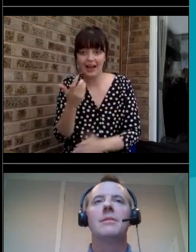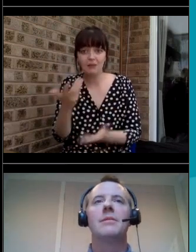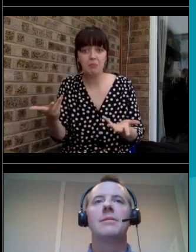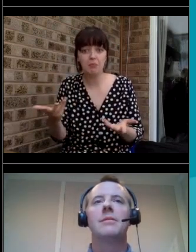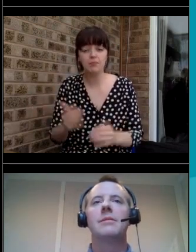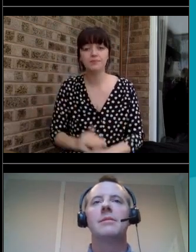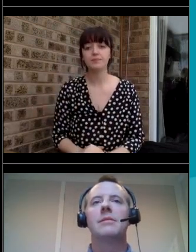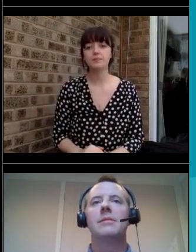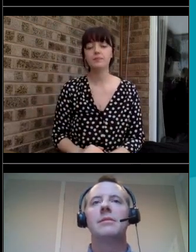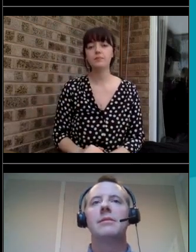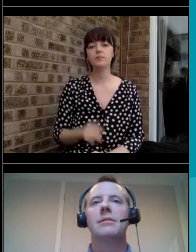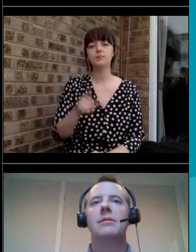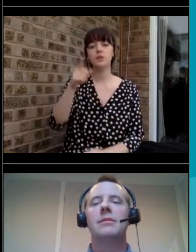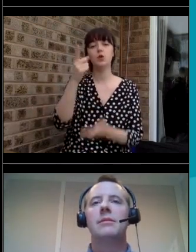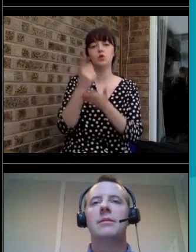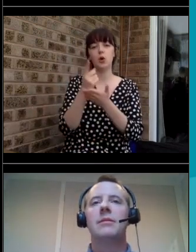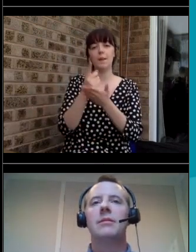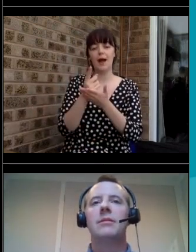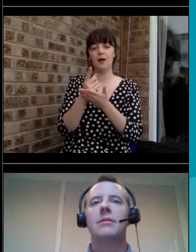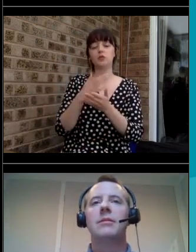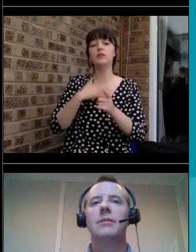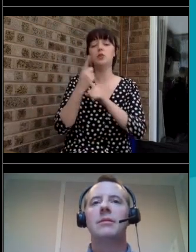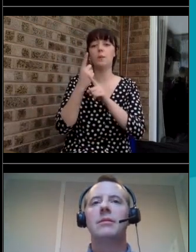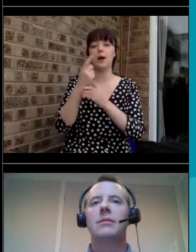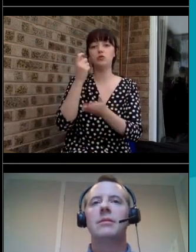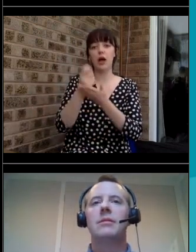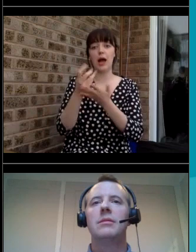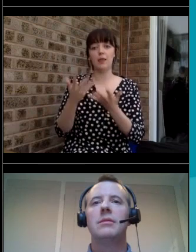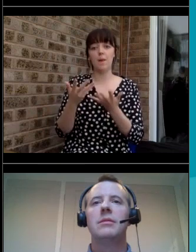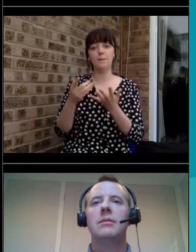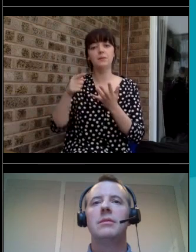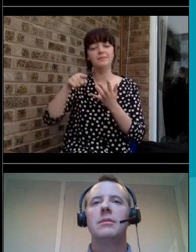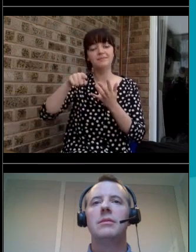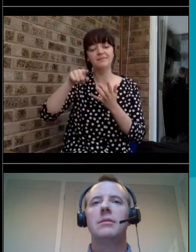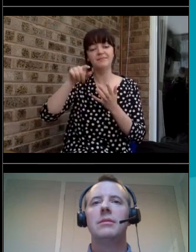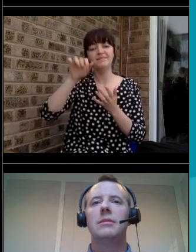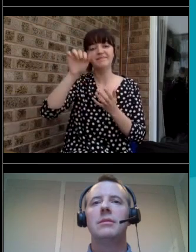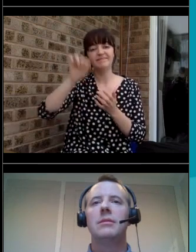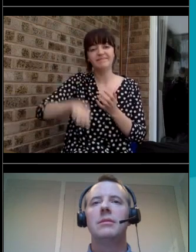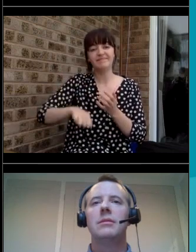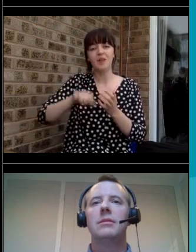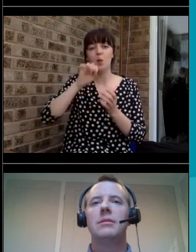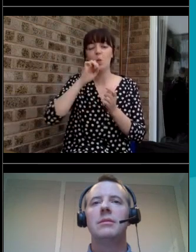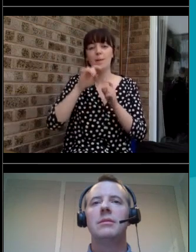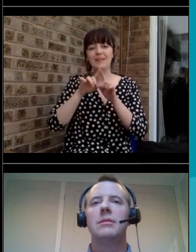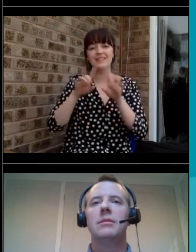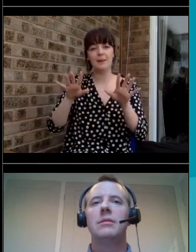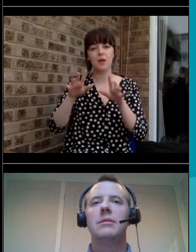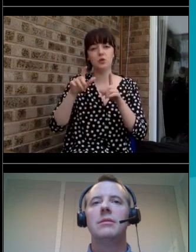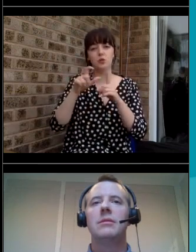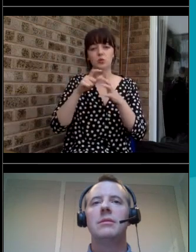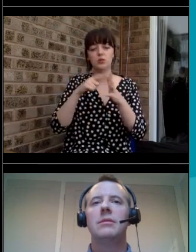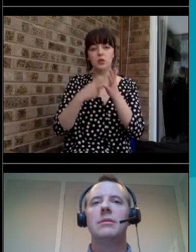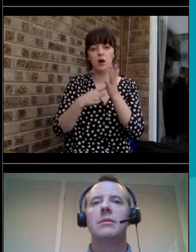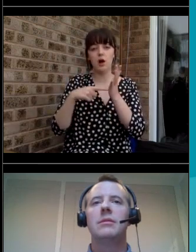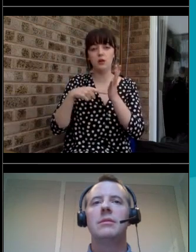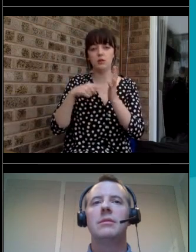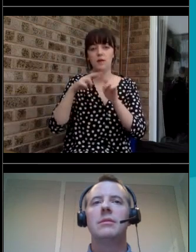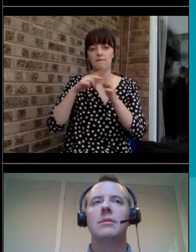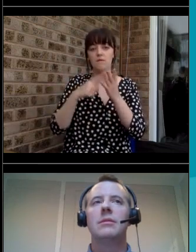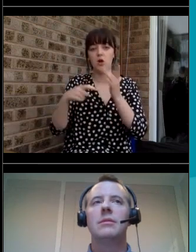of charging and charging regime would replicate the same as the approach applied at the Dartford crossing. So